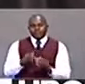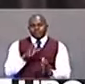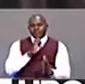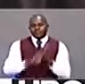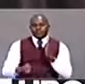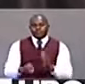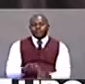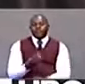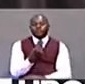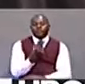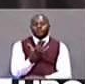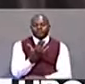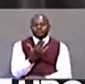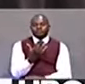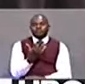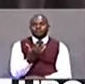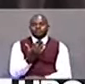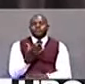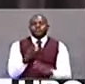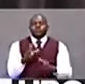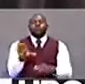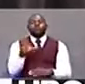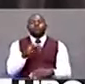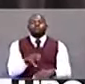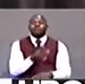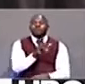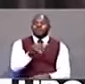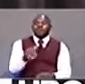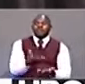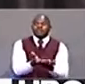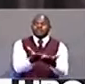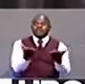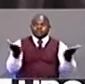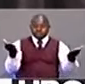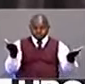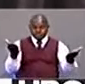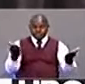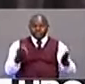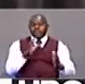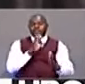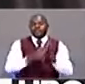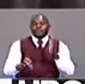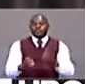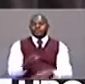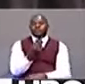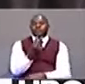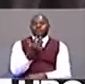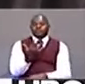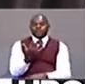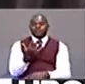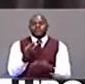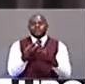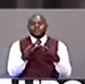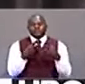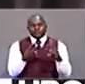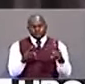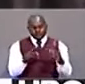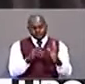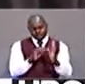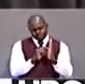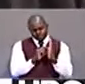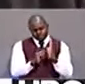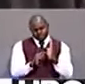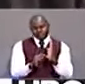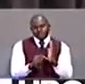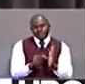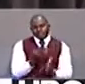chapter 25, and this is for all of us here. Chapter 25, start from verse